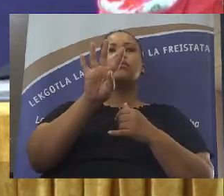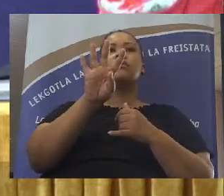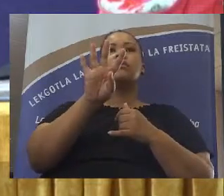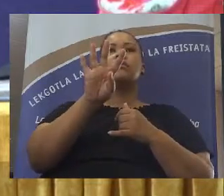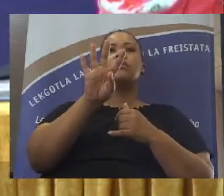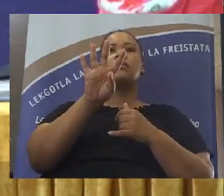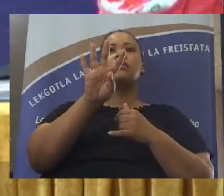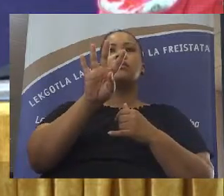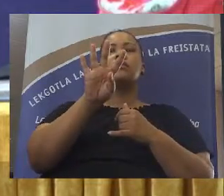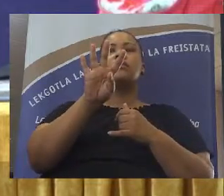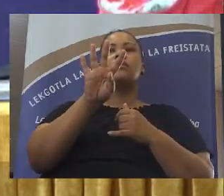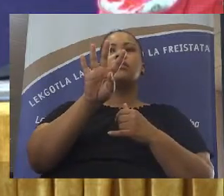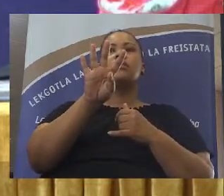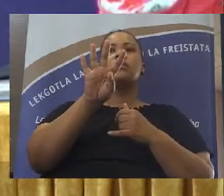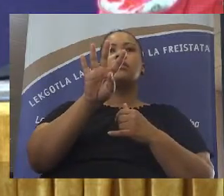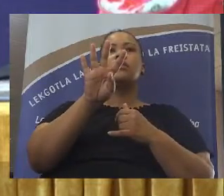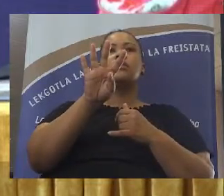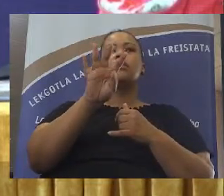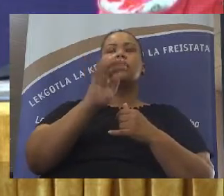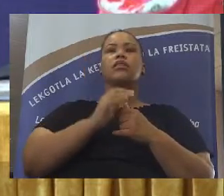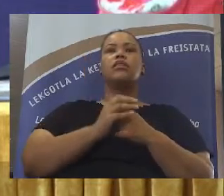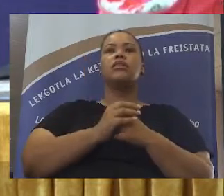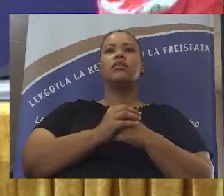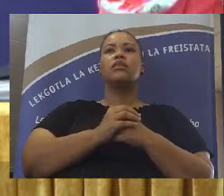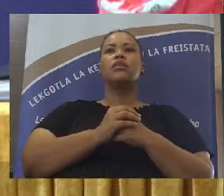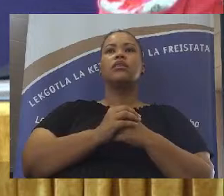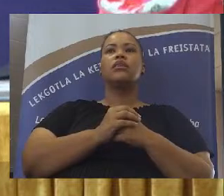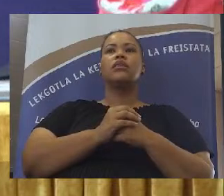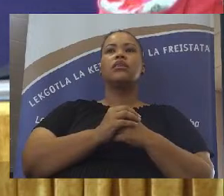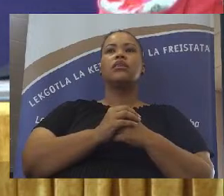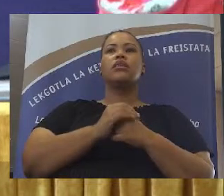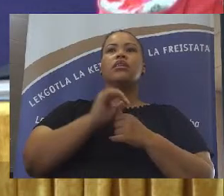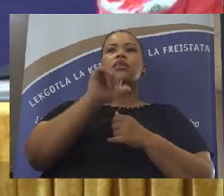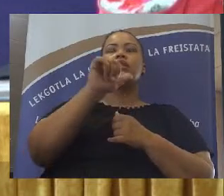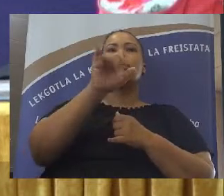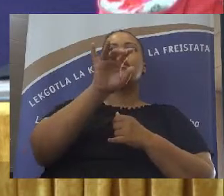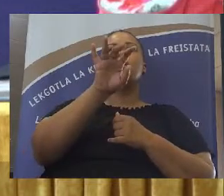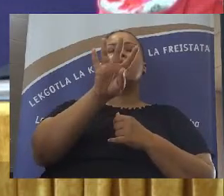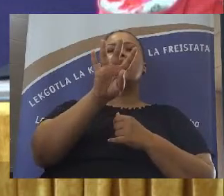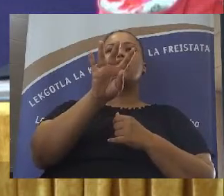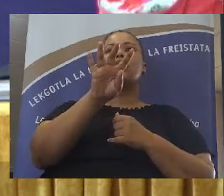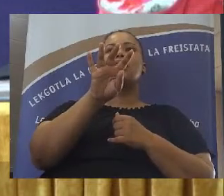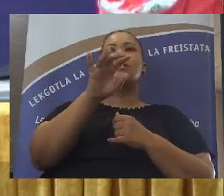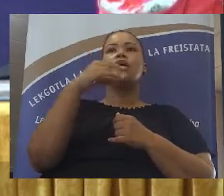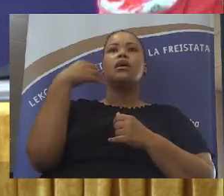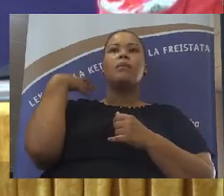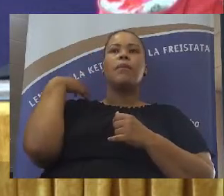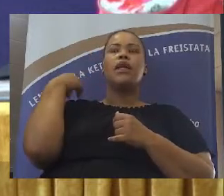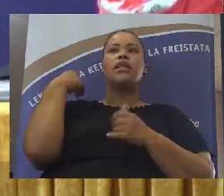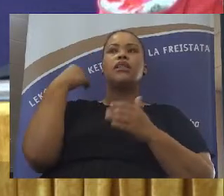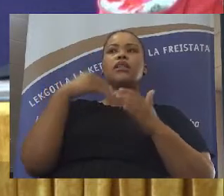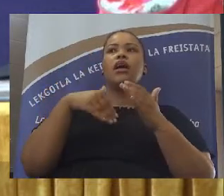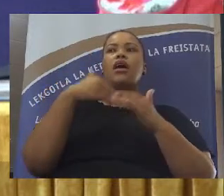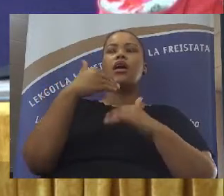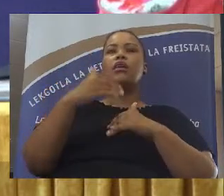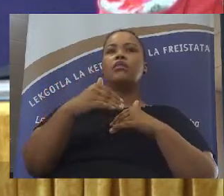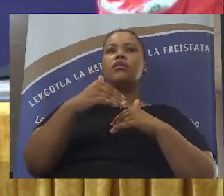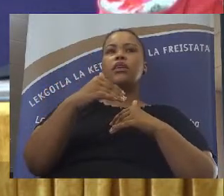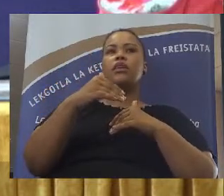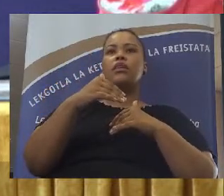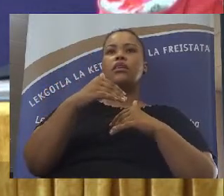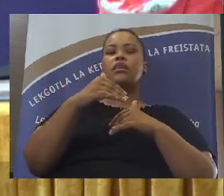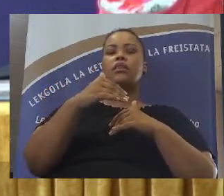left, I have which provides that the minister may, after expiry of the initial term of